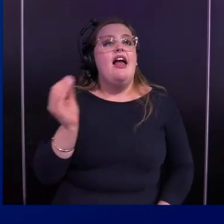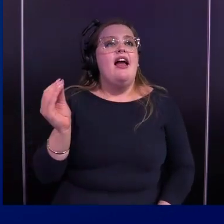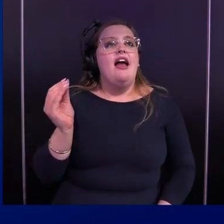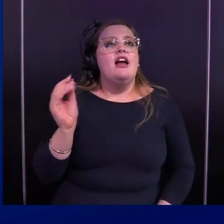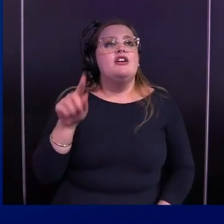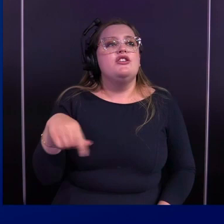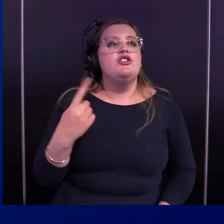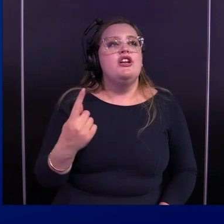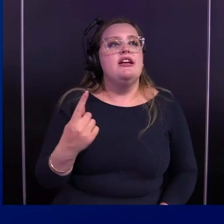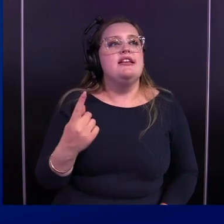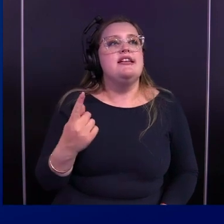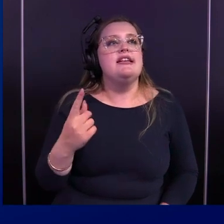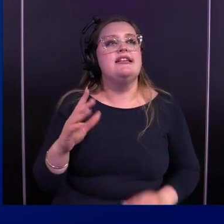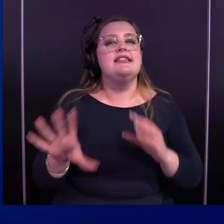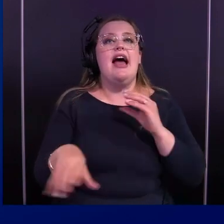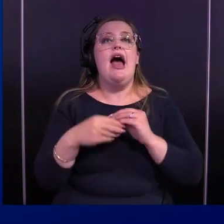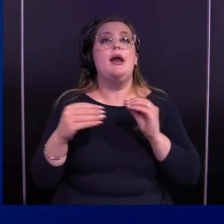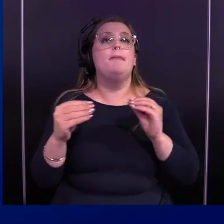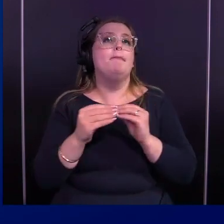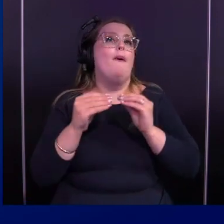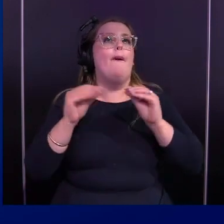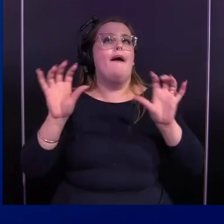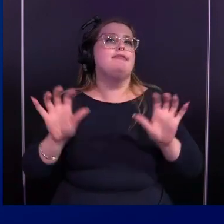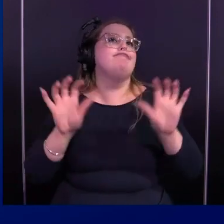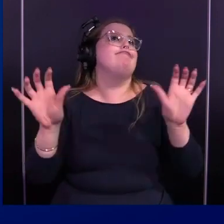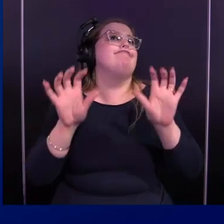just to add in even more color here,